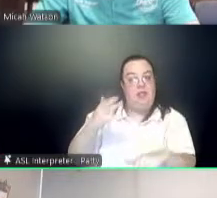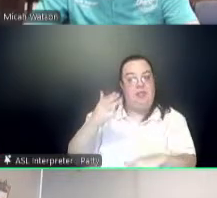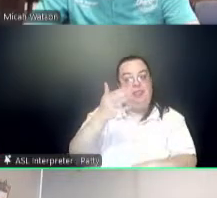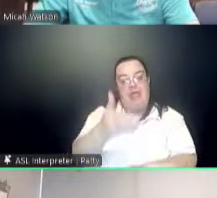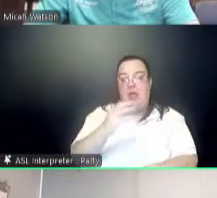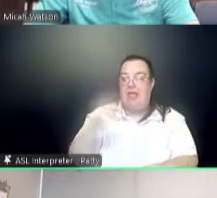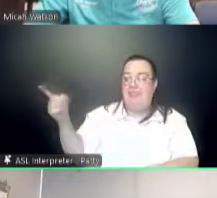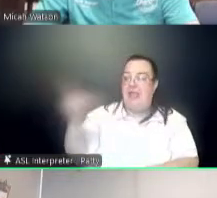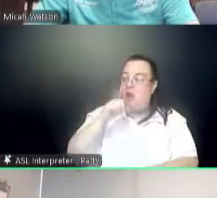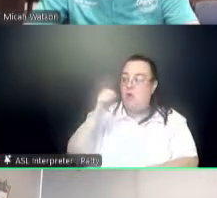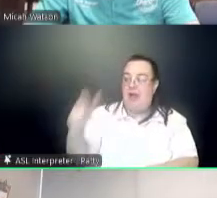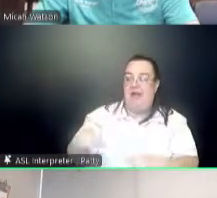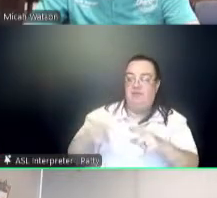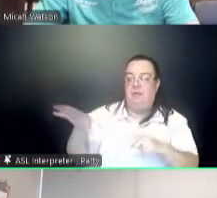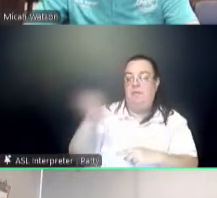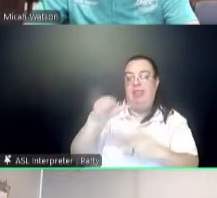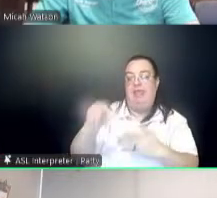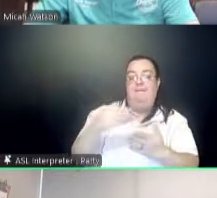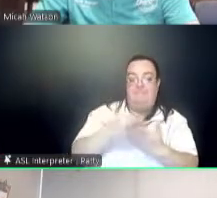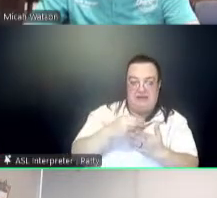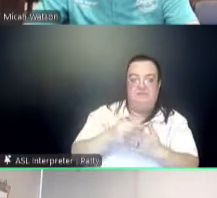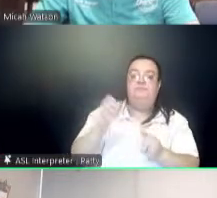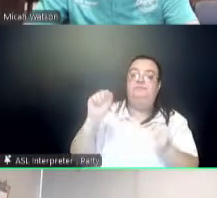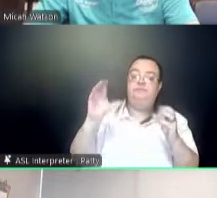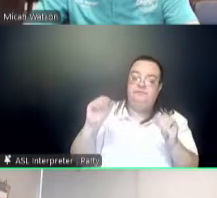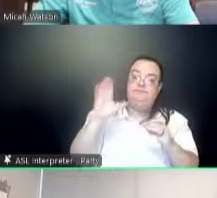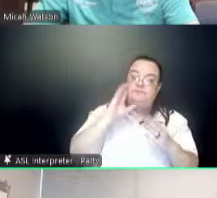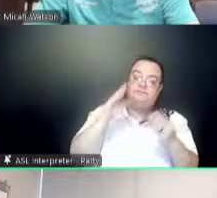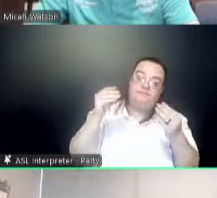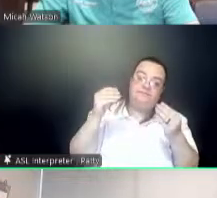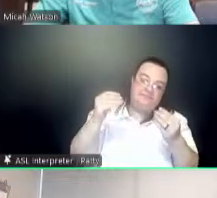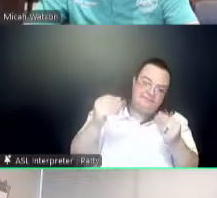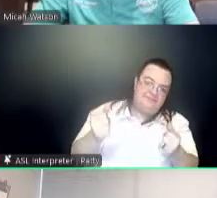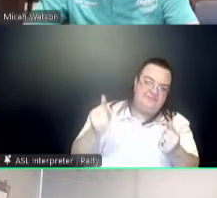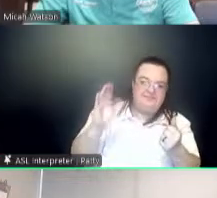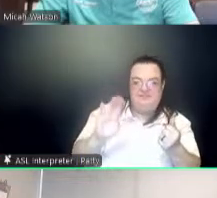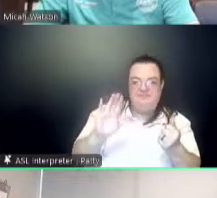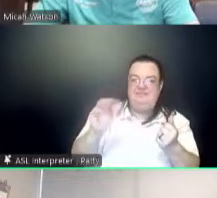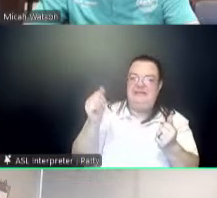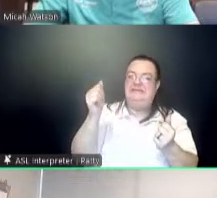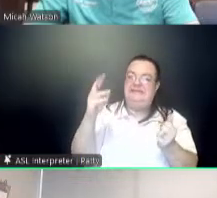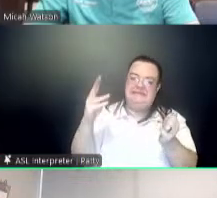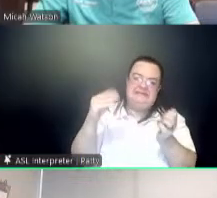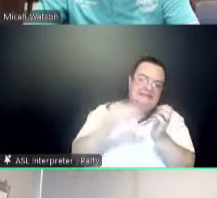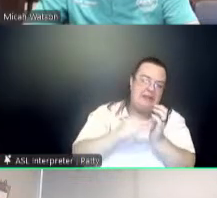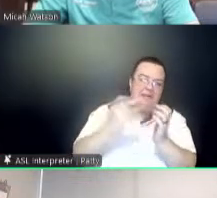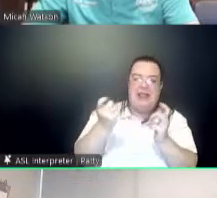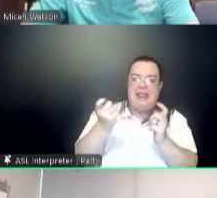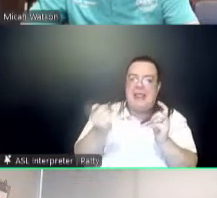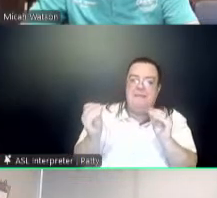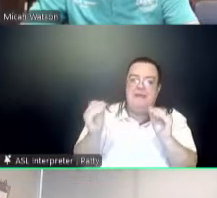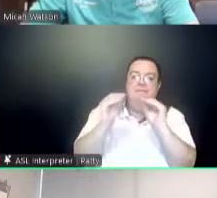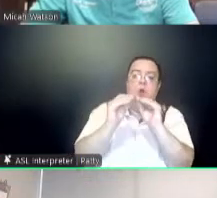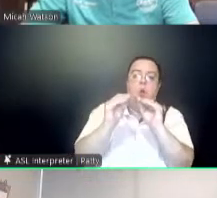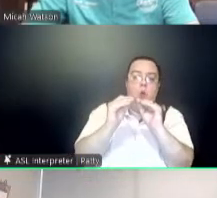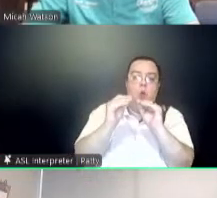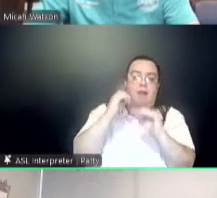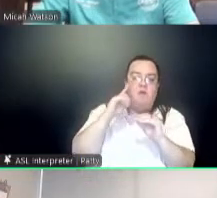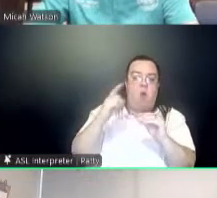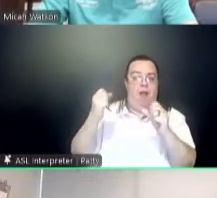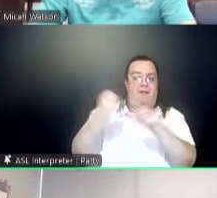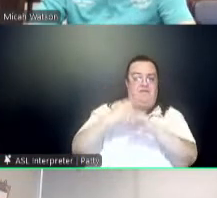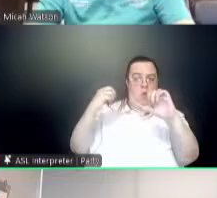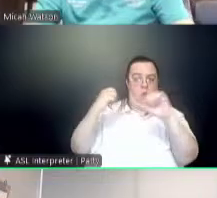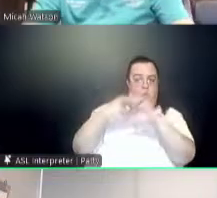that money there. So we're going to spend about 16 or a little over $16,000 for the fireworks,